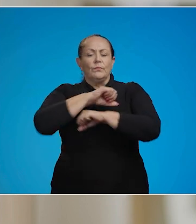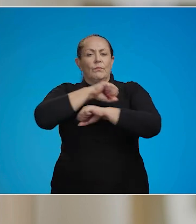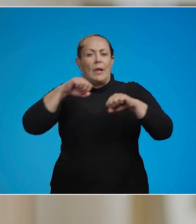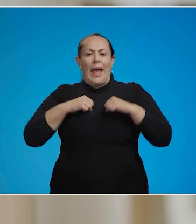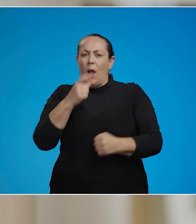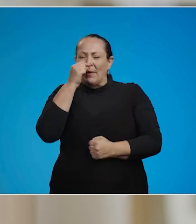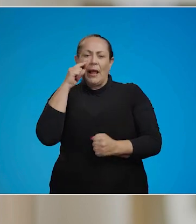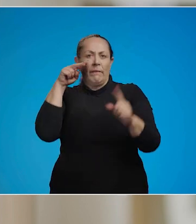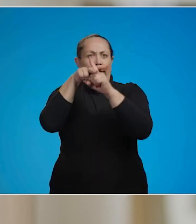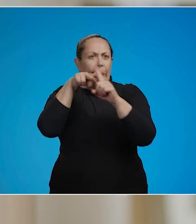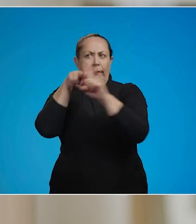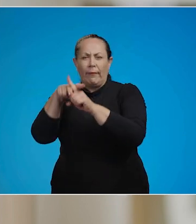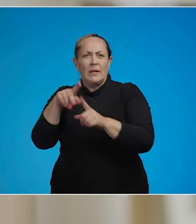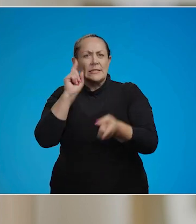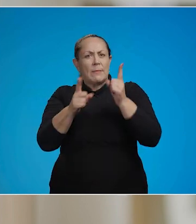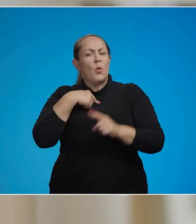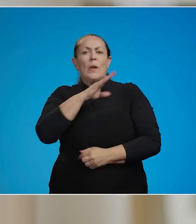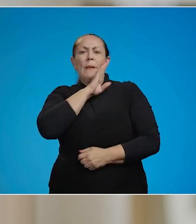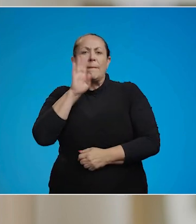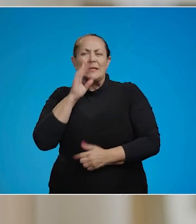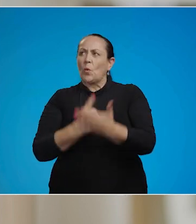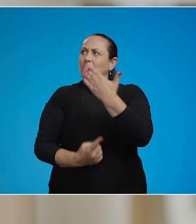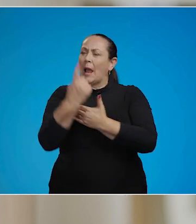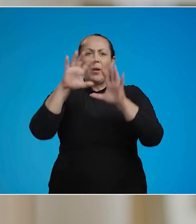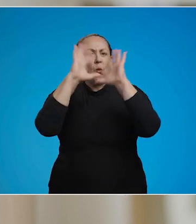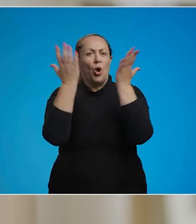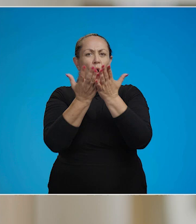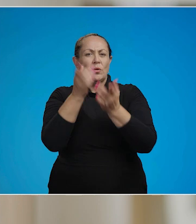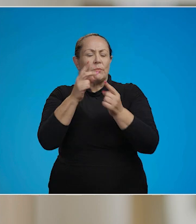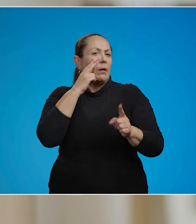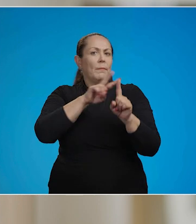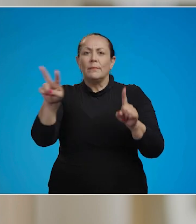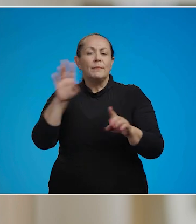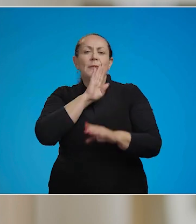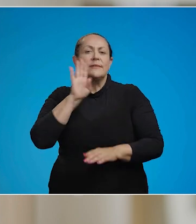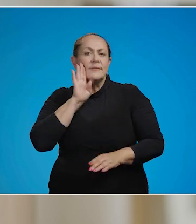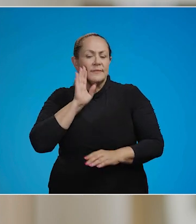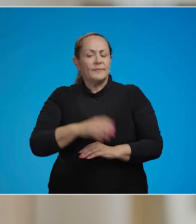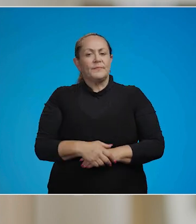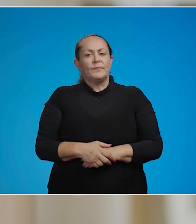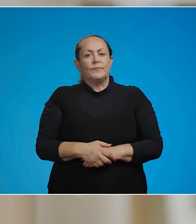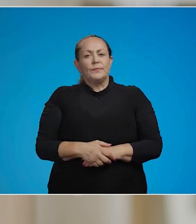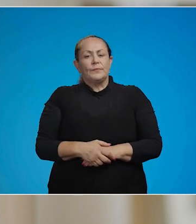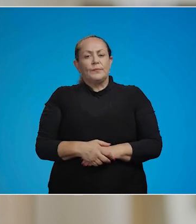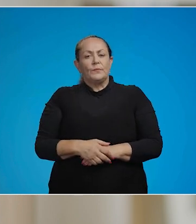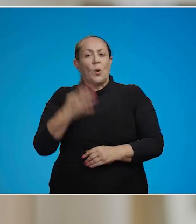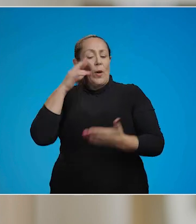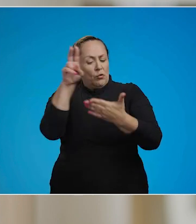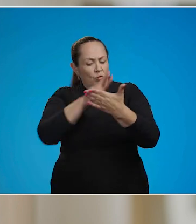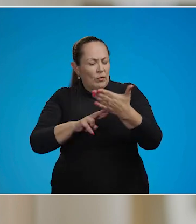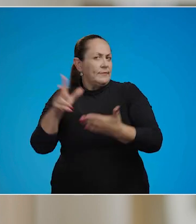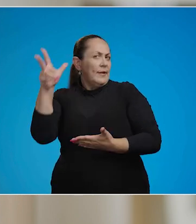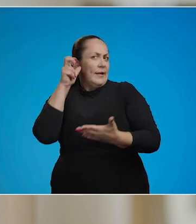be deceived has often meant that we've missed what is happening around us in our world. But we also miss what we